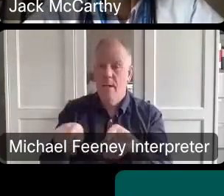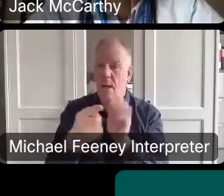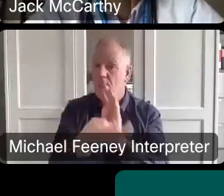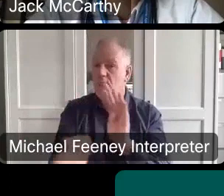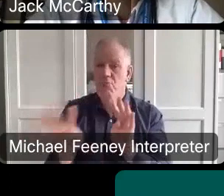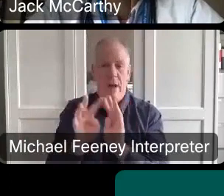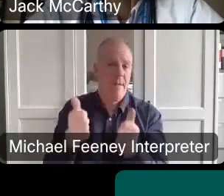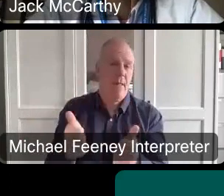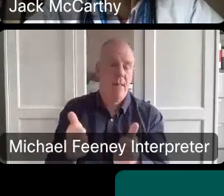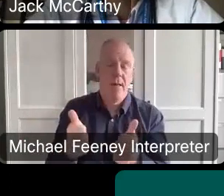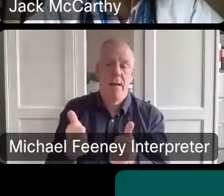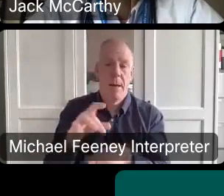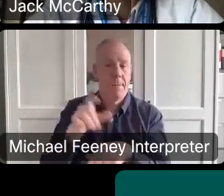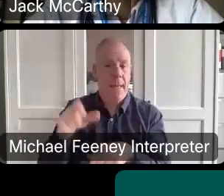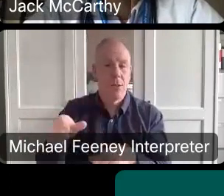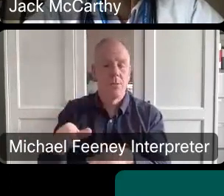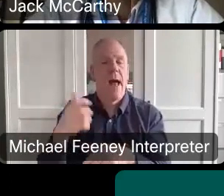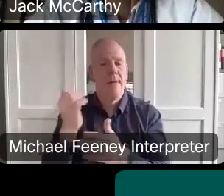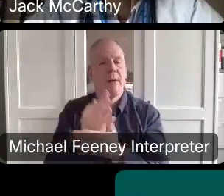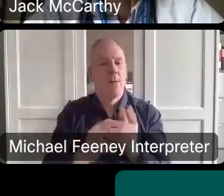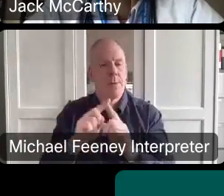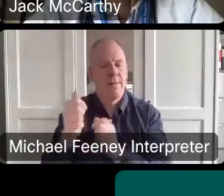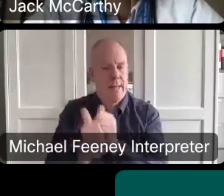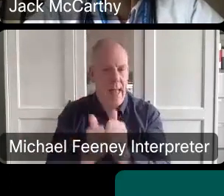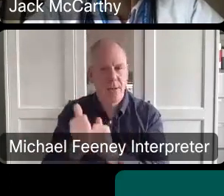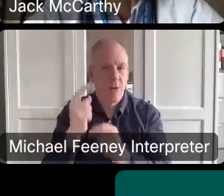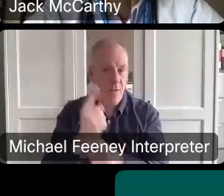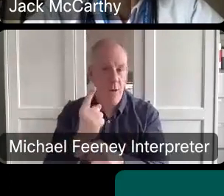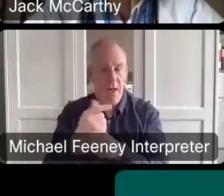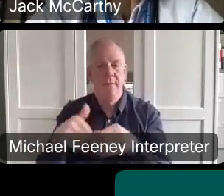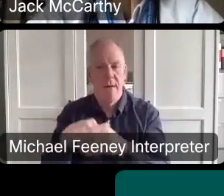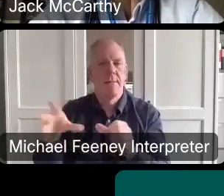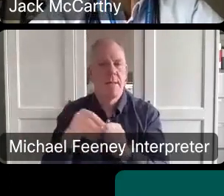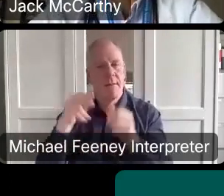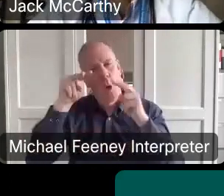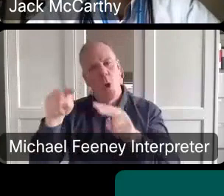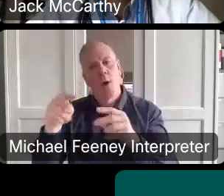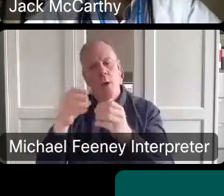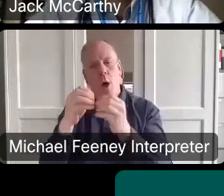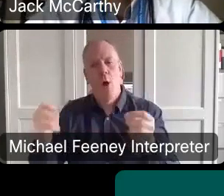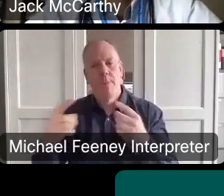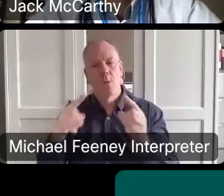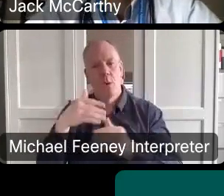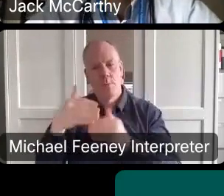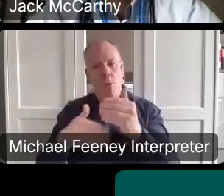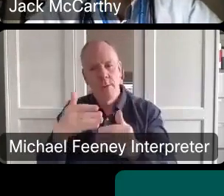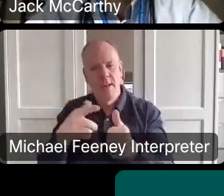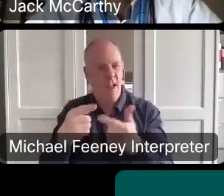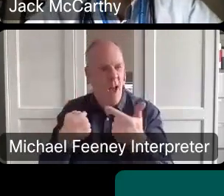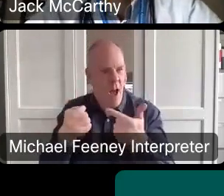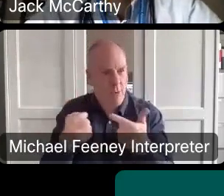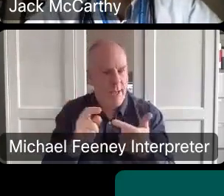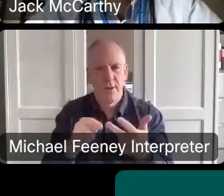of the support. So we have a number of those actions, as I mentioned earlier, specifically looking at the open disclosure processes, operational kind